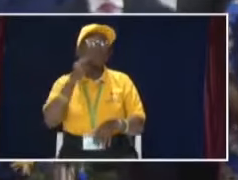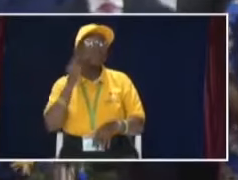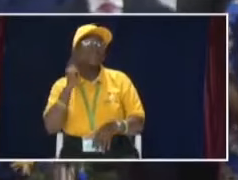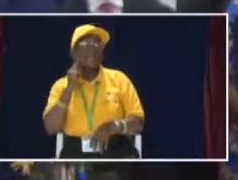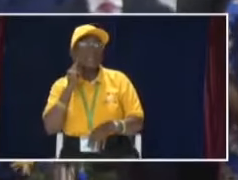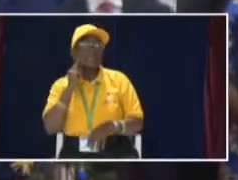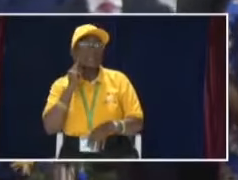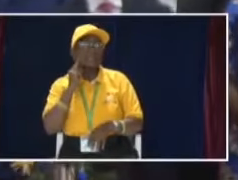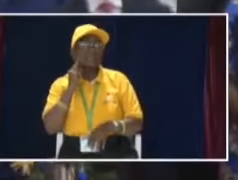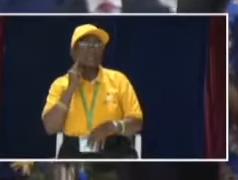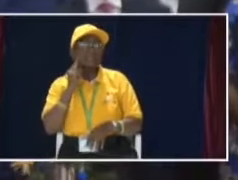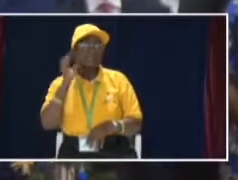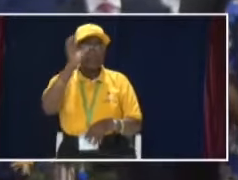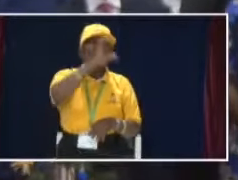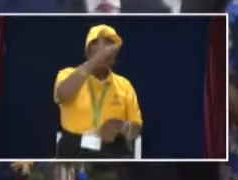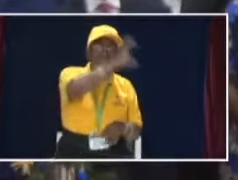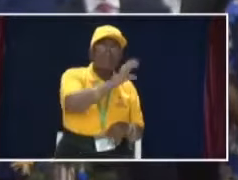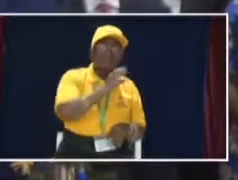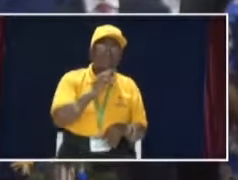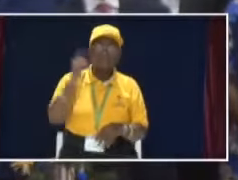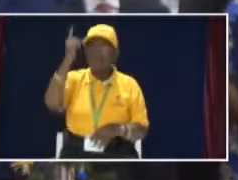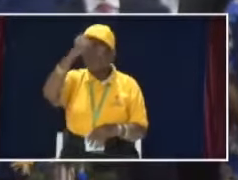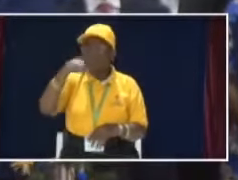seeking the face of the Lord.